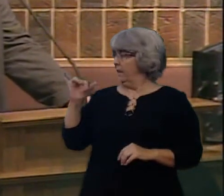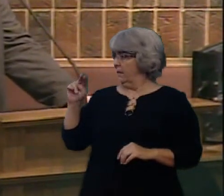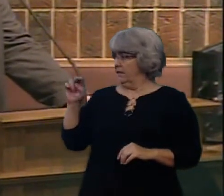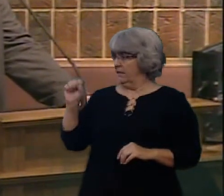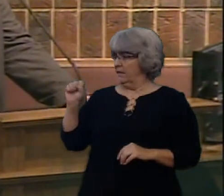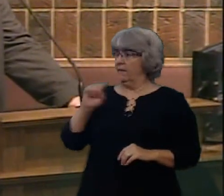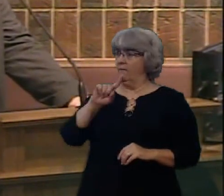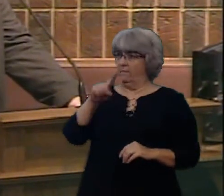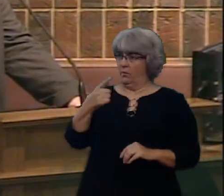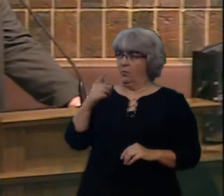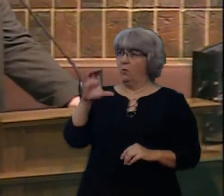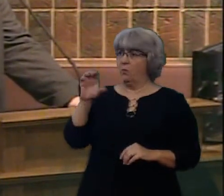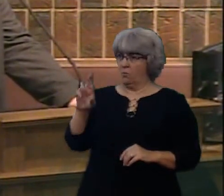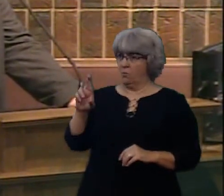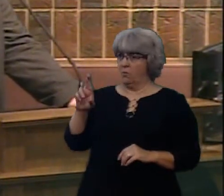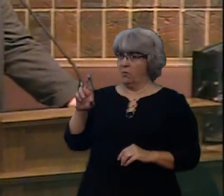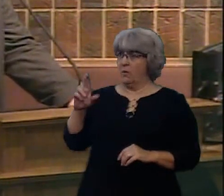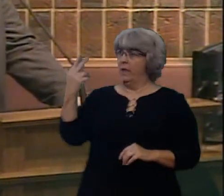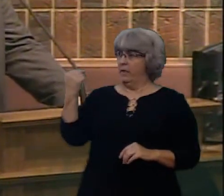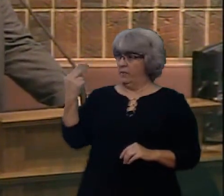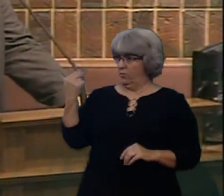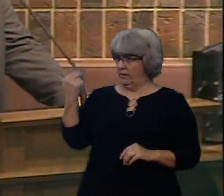1 Corinthians chapter